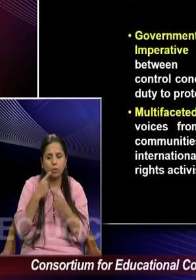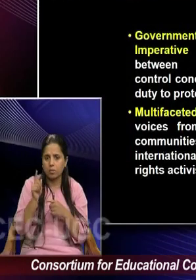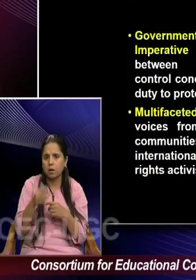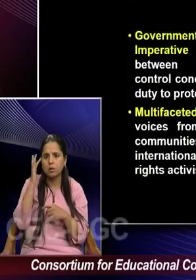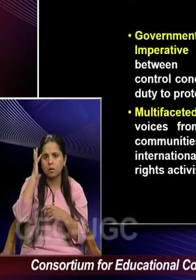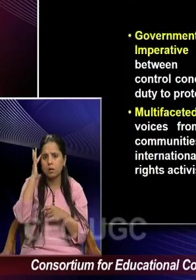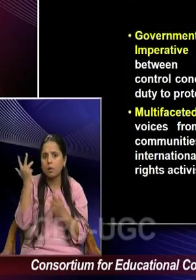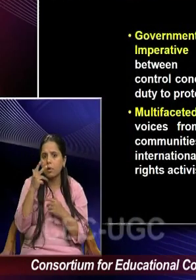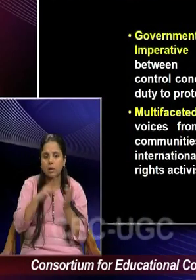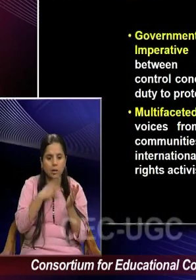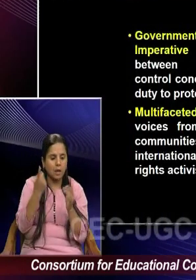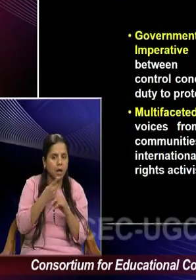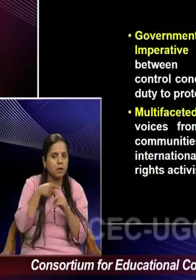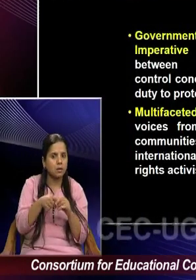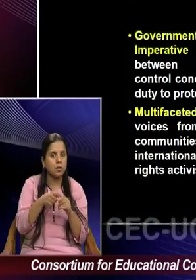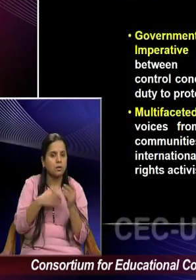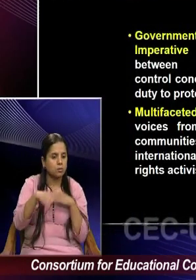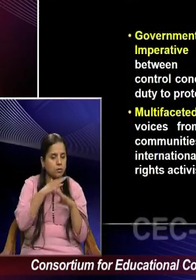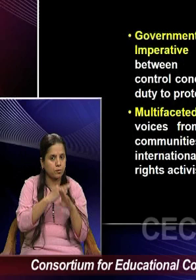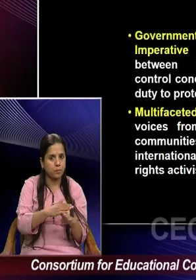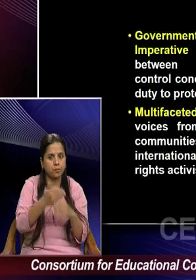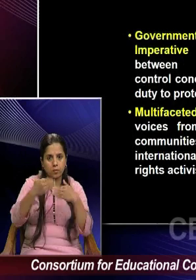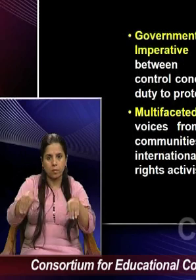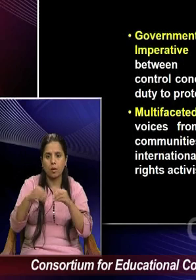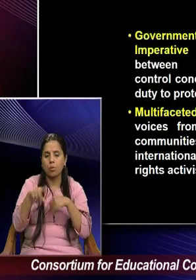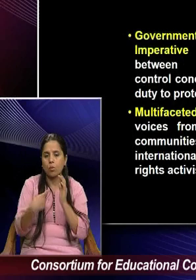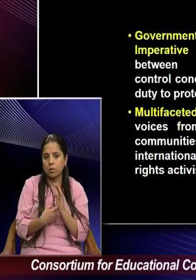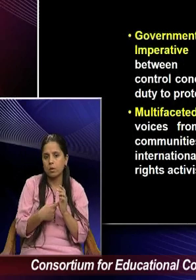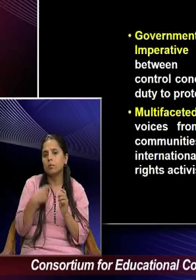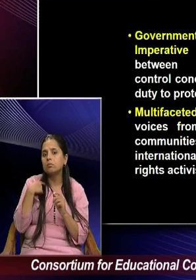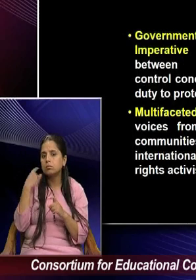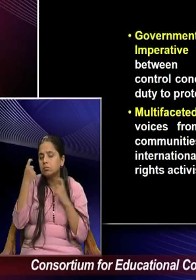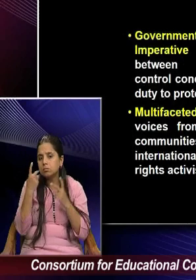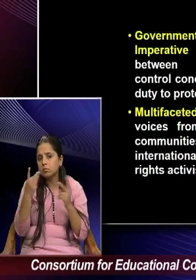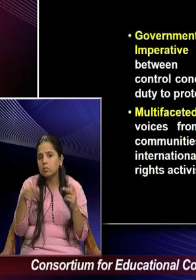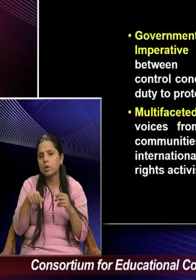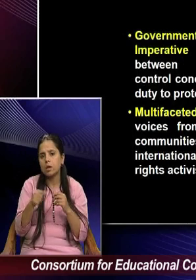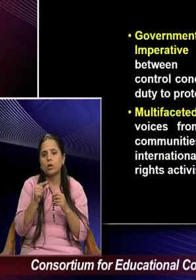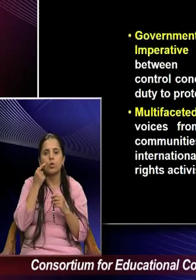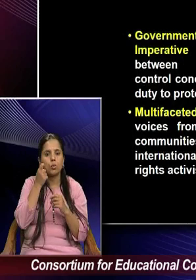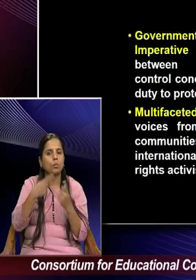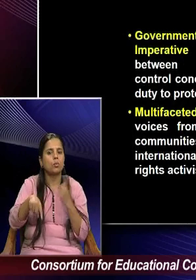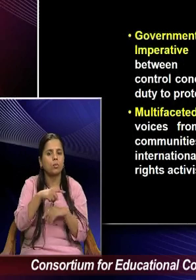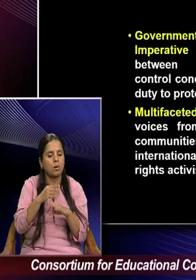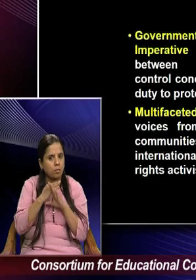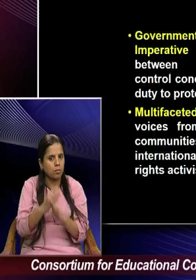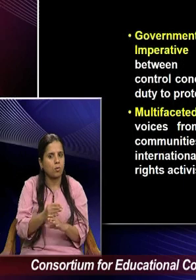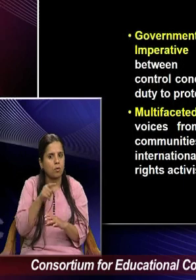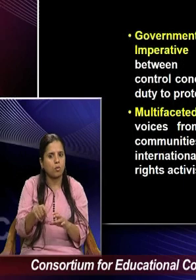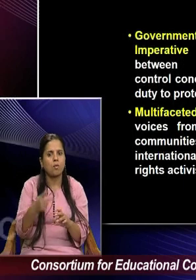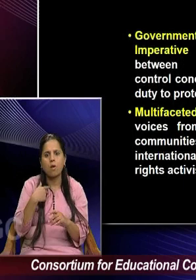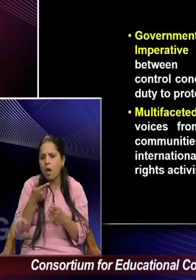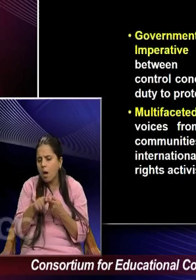tension between the national security or borders control concern and humanitarian duty to protect